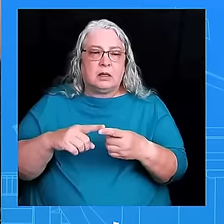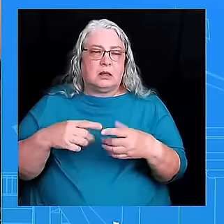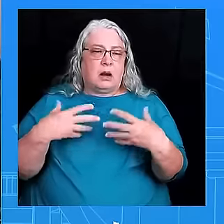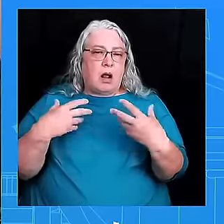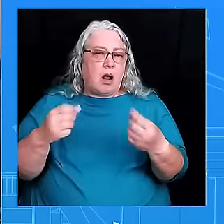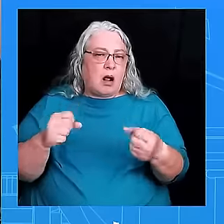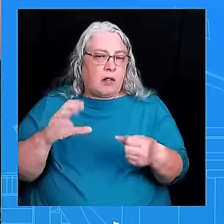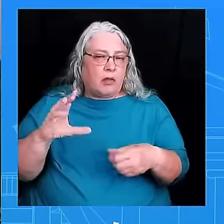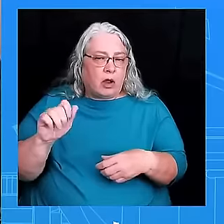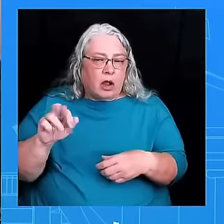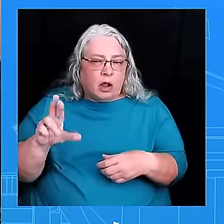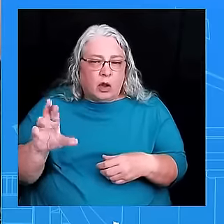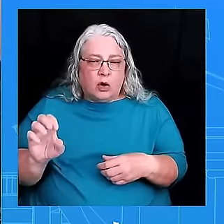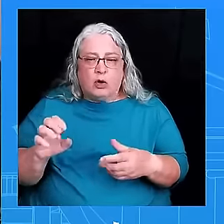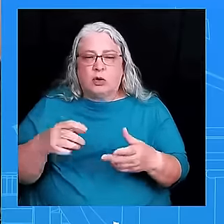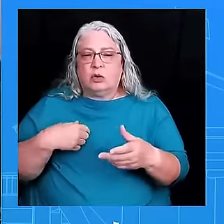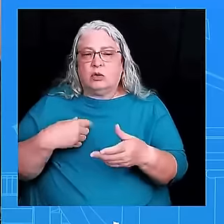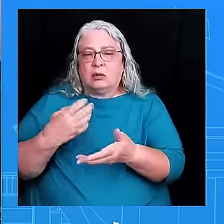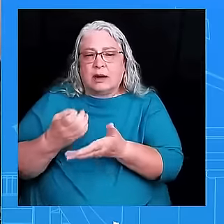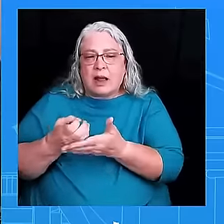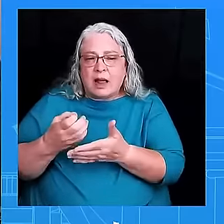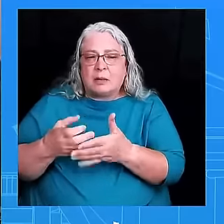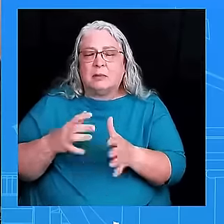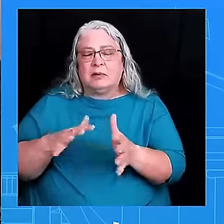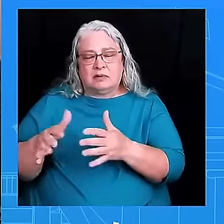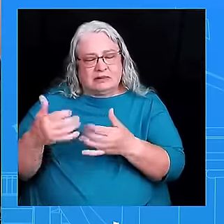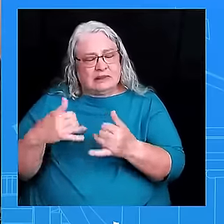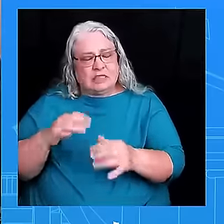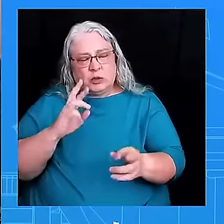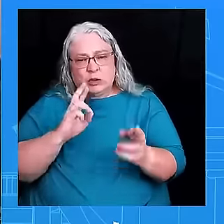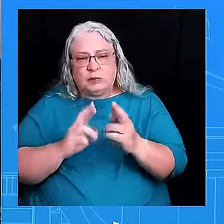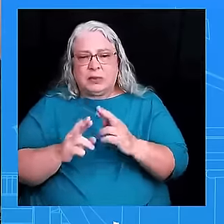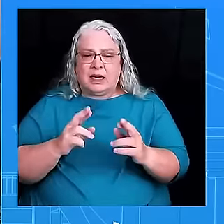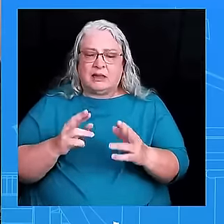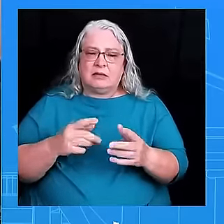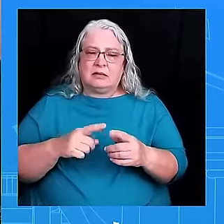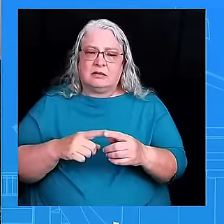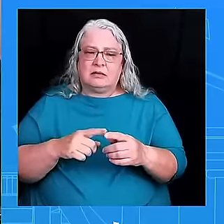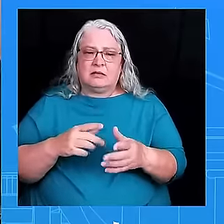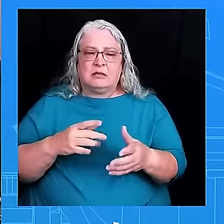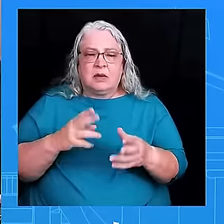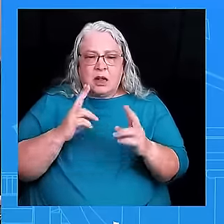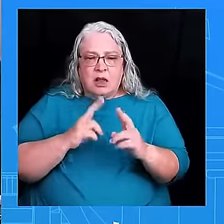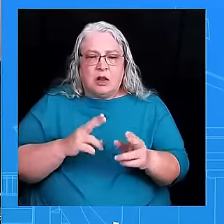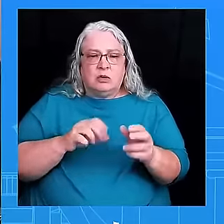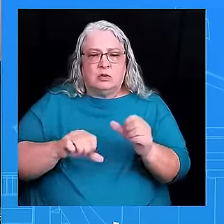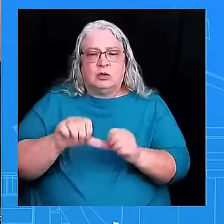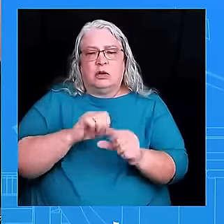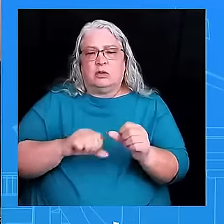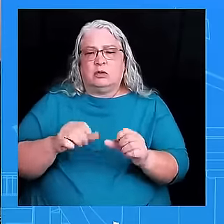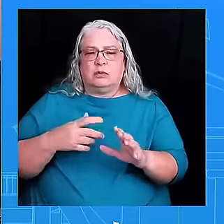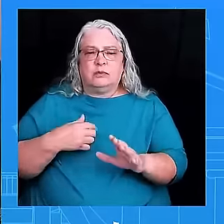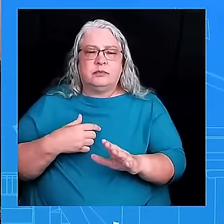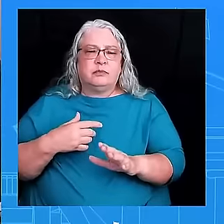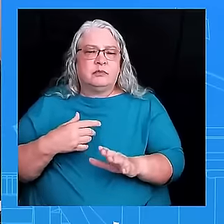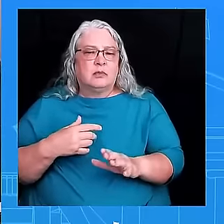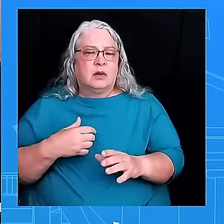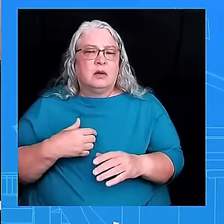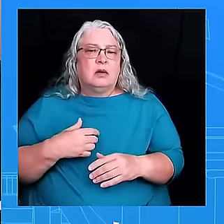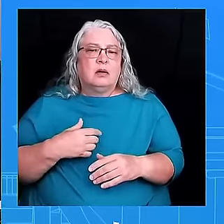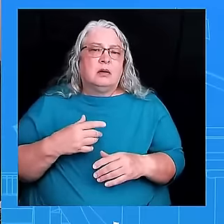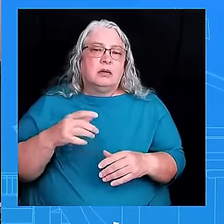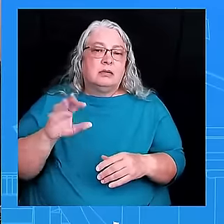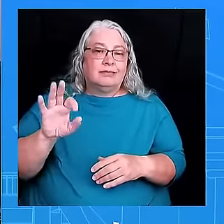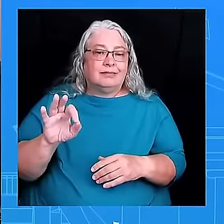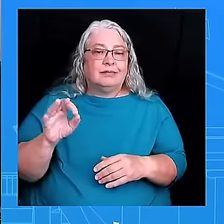9/11 plea deal that spared the architects the death penalty. The New York City Firefighters Union put out a statement that said, "We are disgusted and disappointed